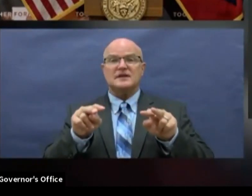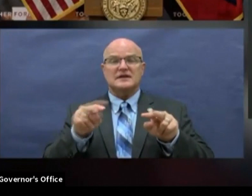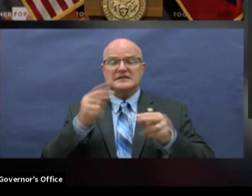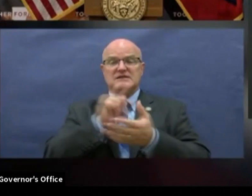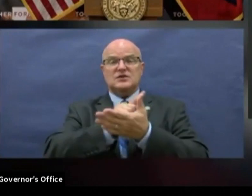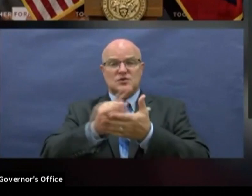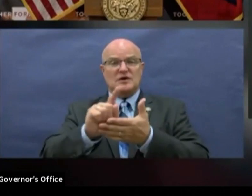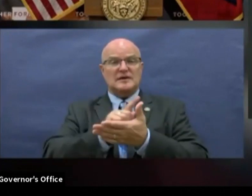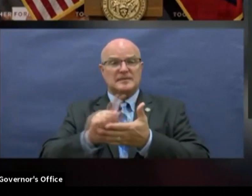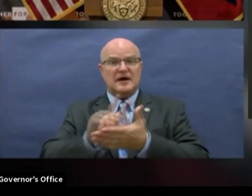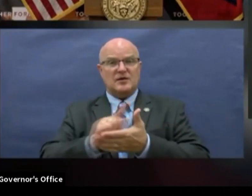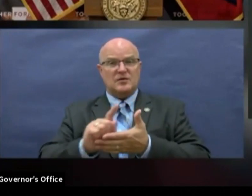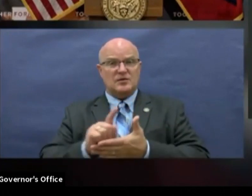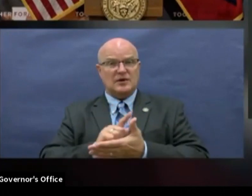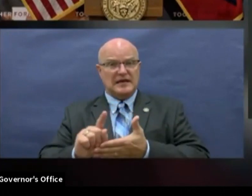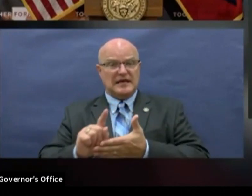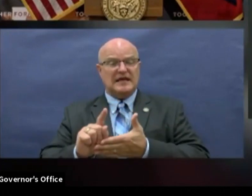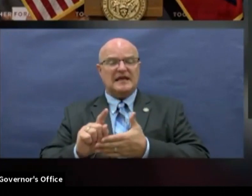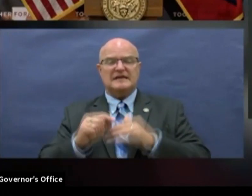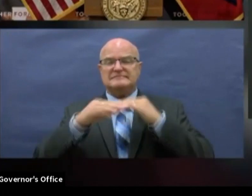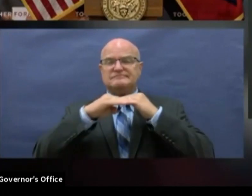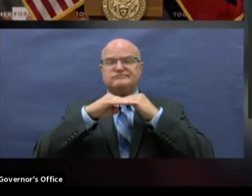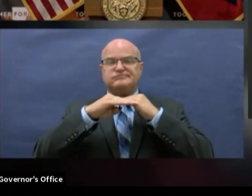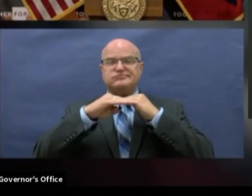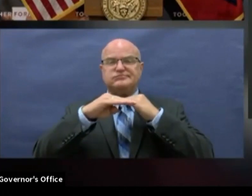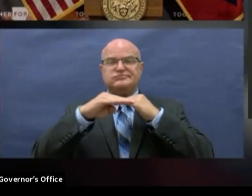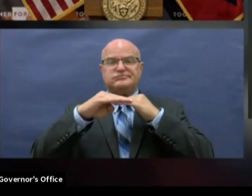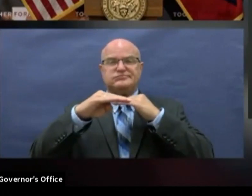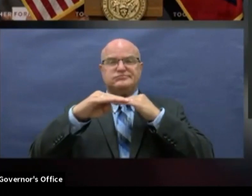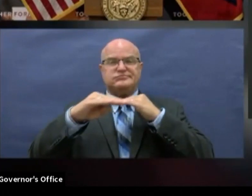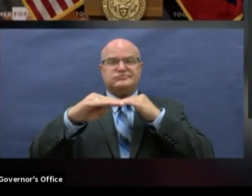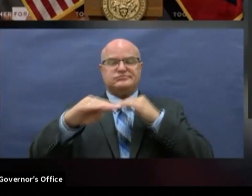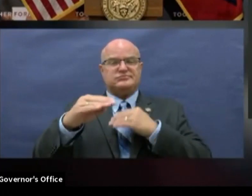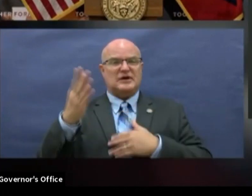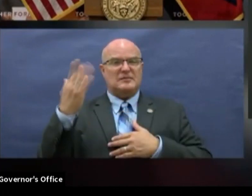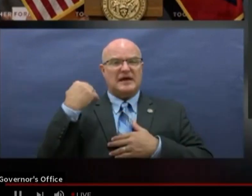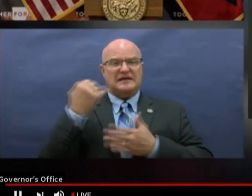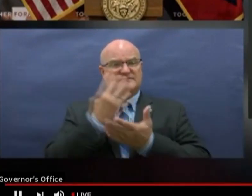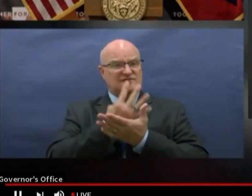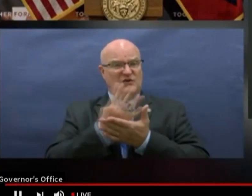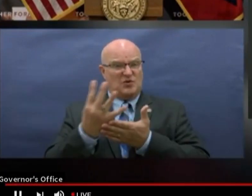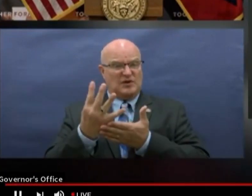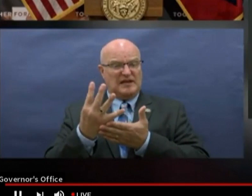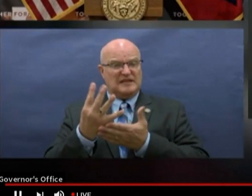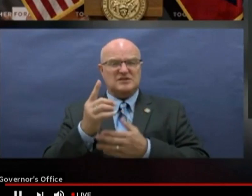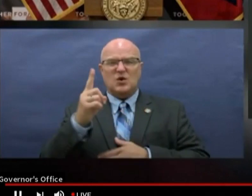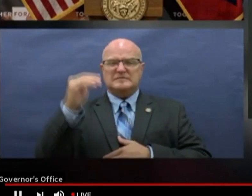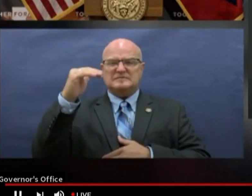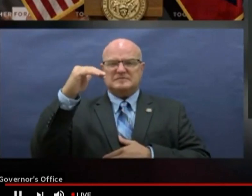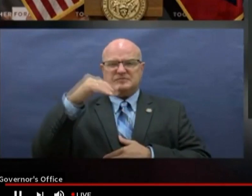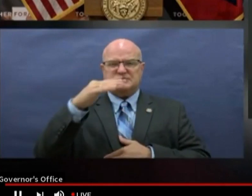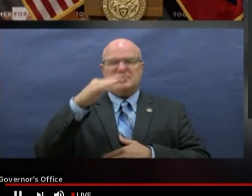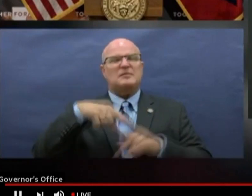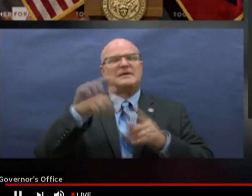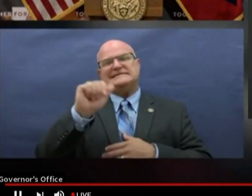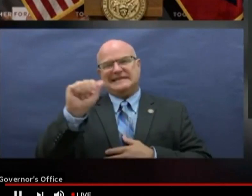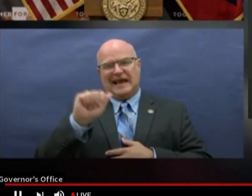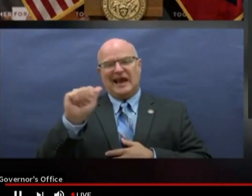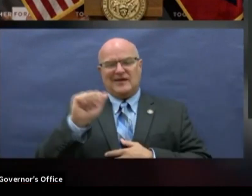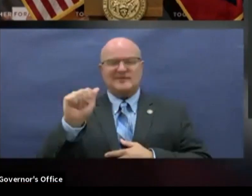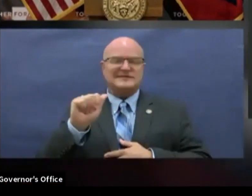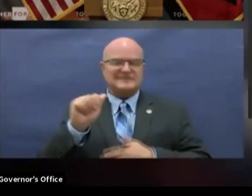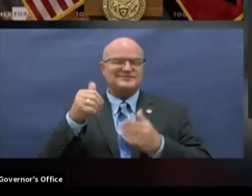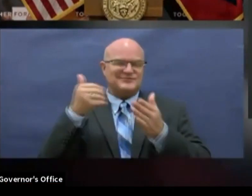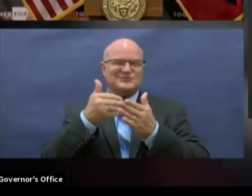week by week, we've almost been flat, consistent for the last 4 weeks. One dipped down, but if you average it out, that's